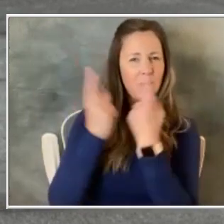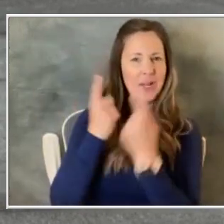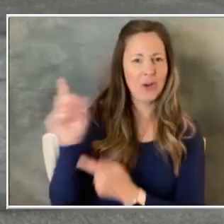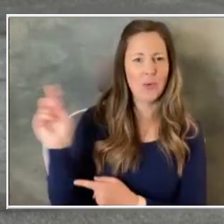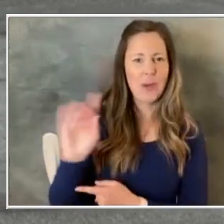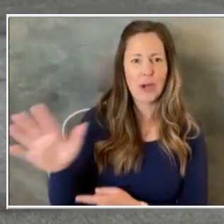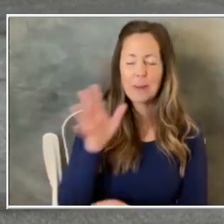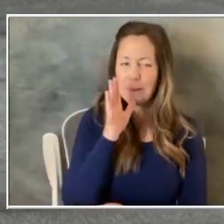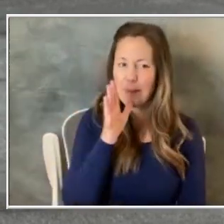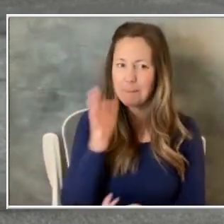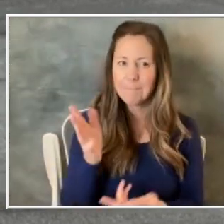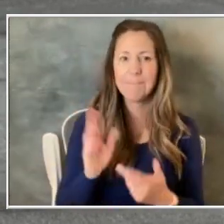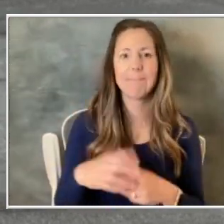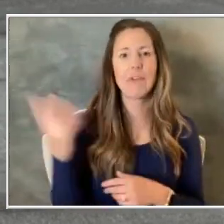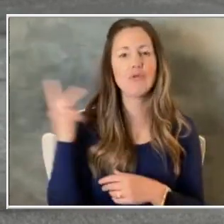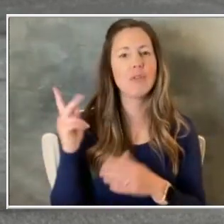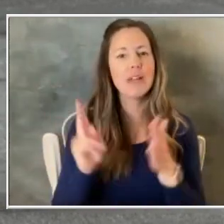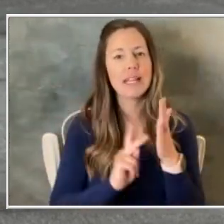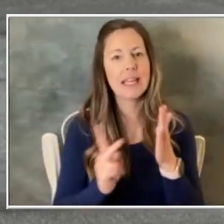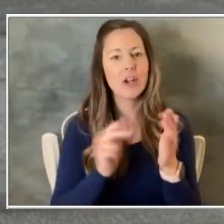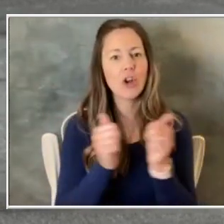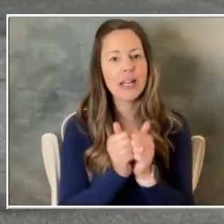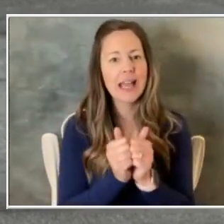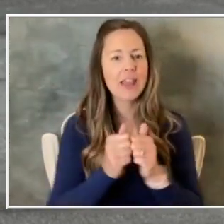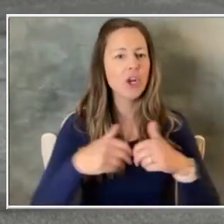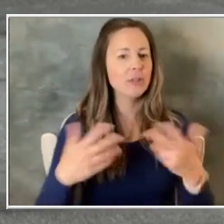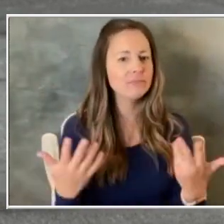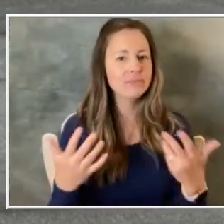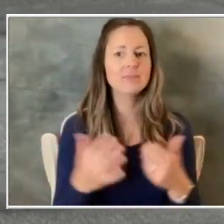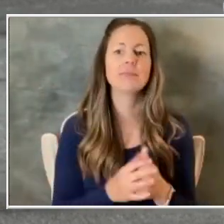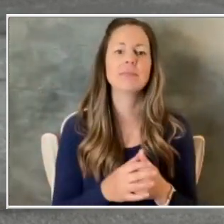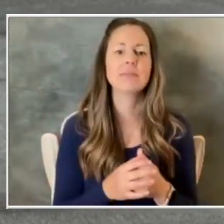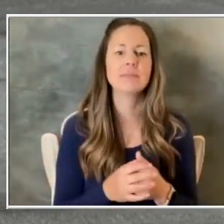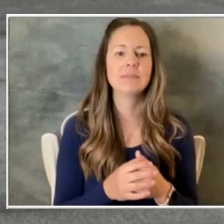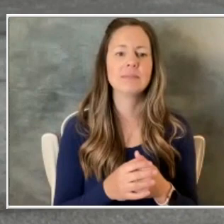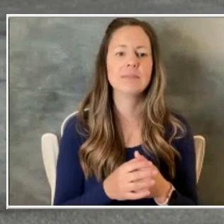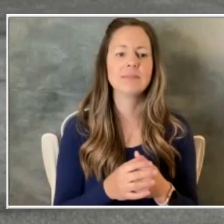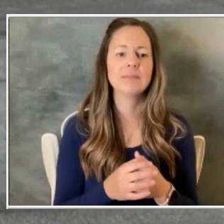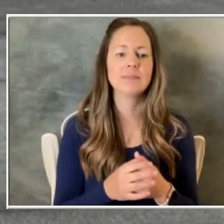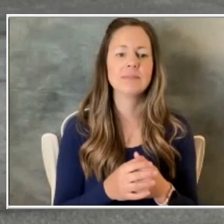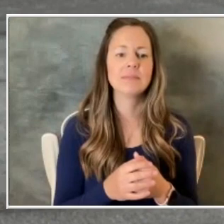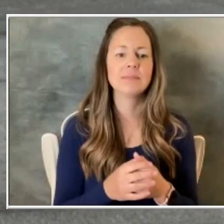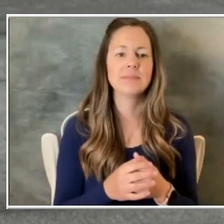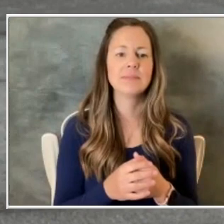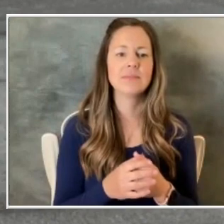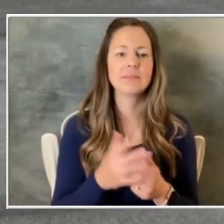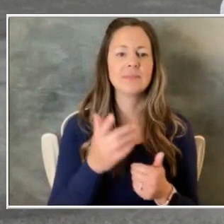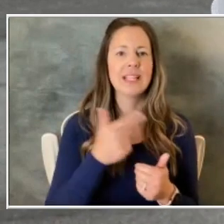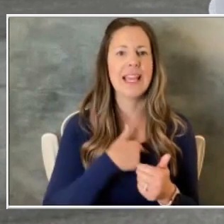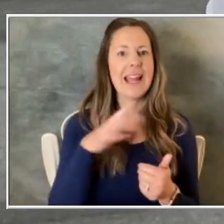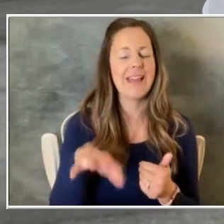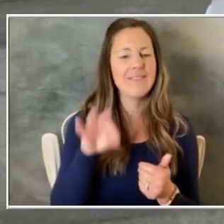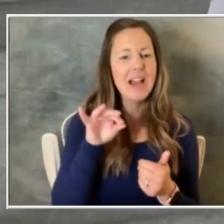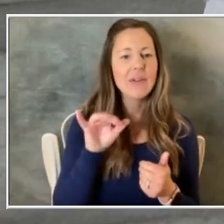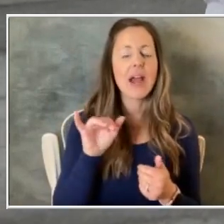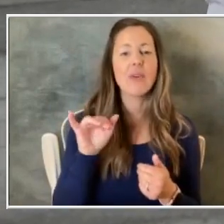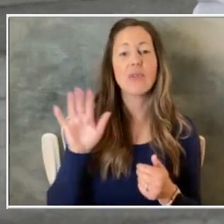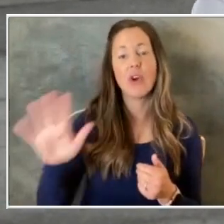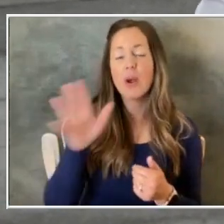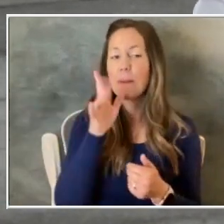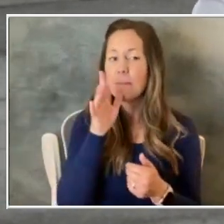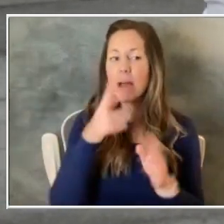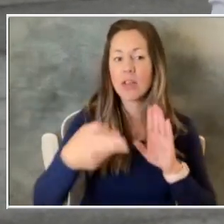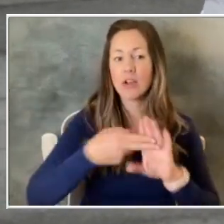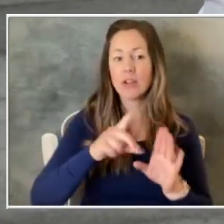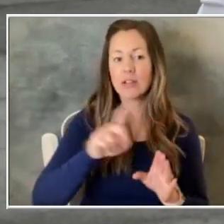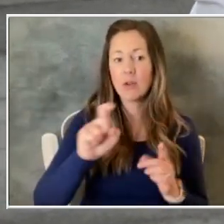to kindergarten together, her mother didn't come, and I came, you know, in the years to find out that her mother was diagnosed when she was